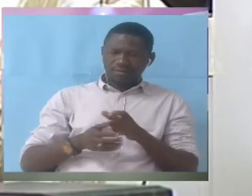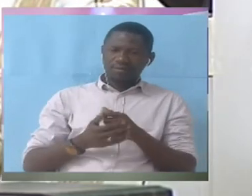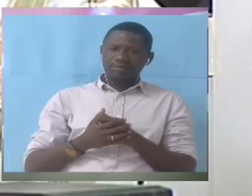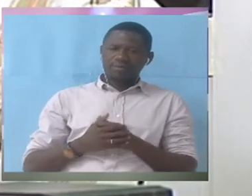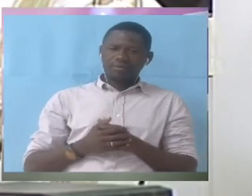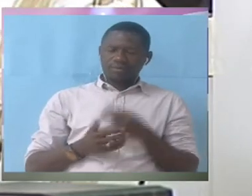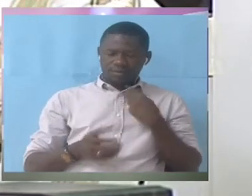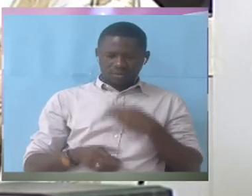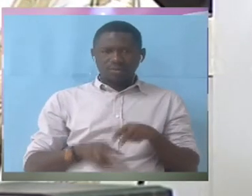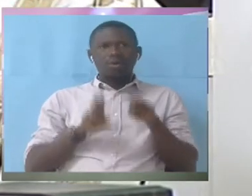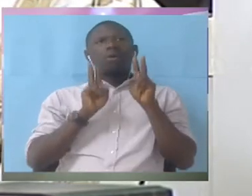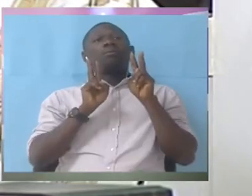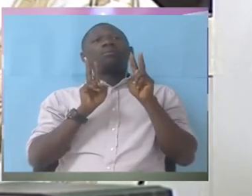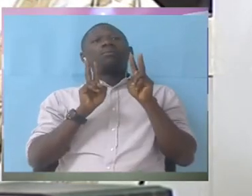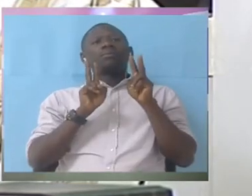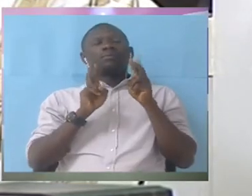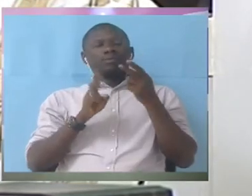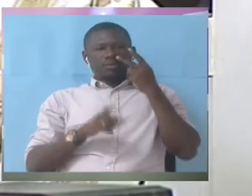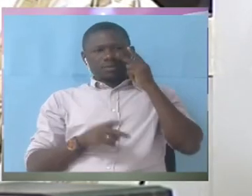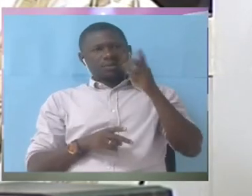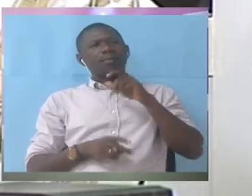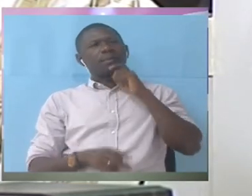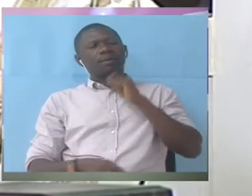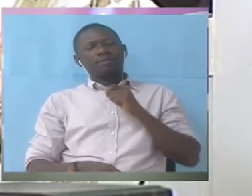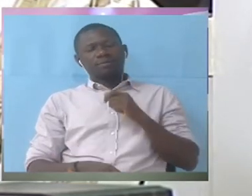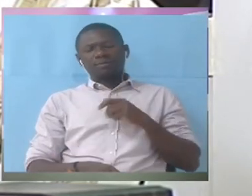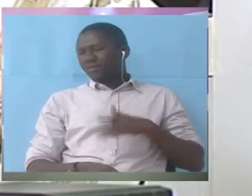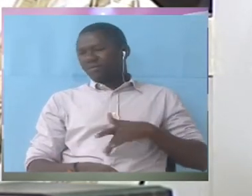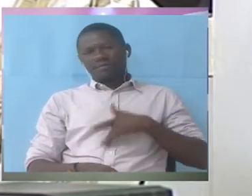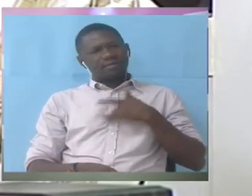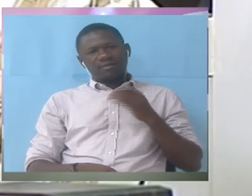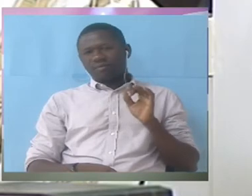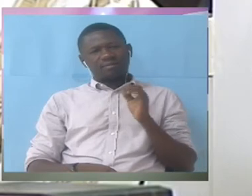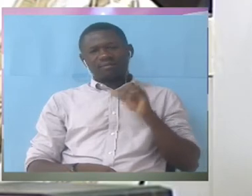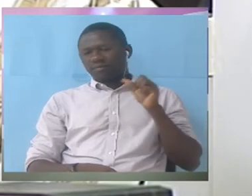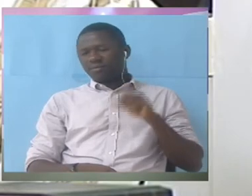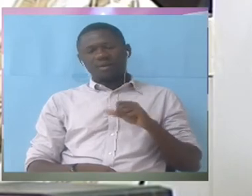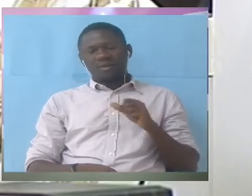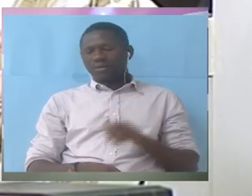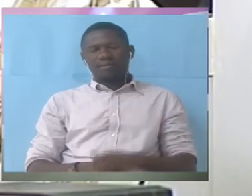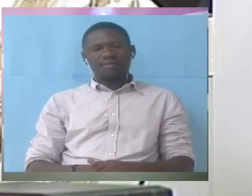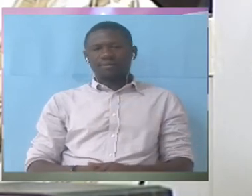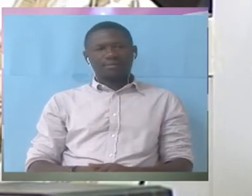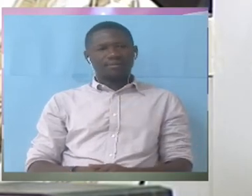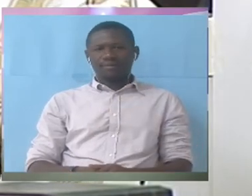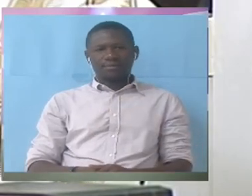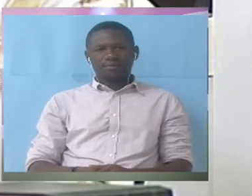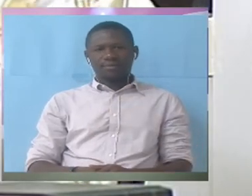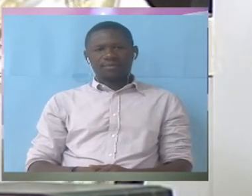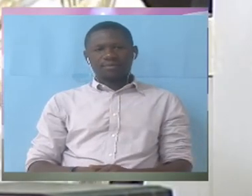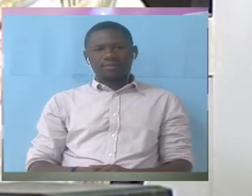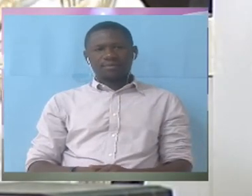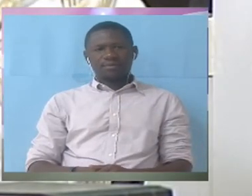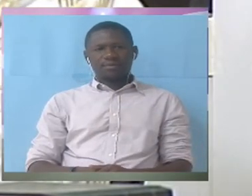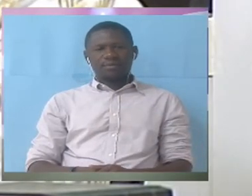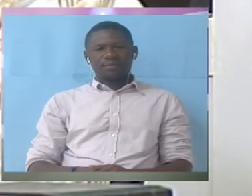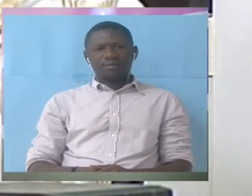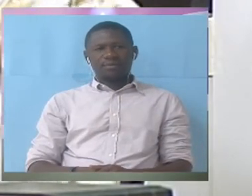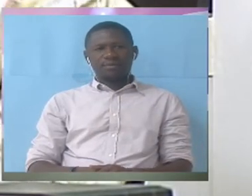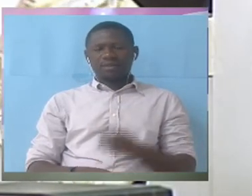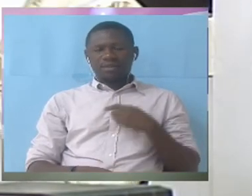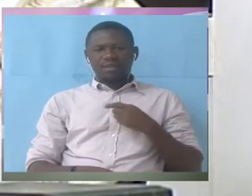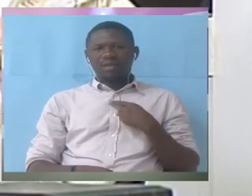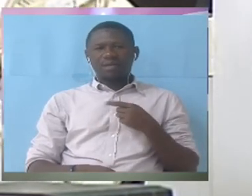dal di hol. And I looked at this man, I felt very bad. Bamako sété dal lima yek mitinama. He had bloodshot